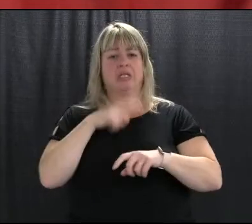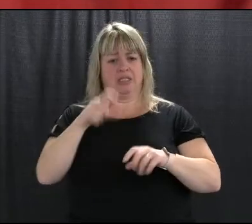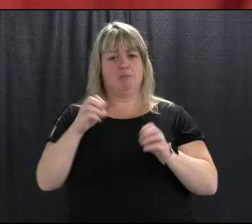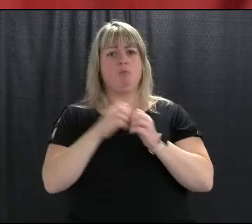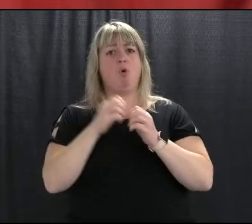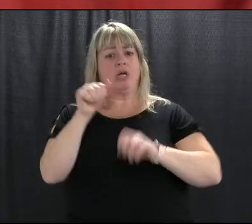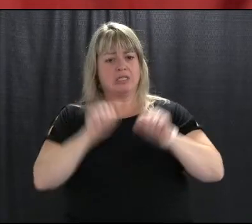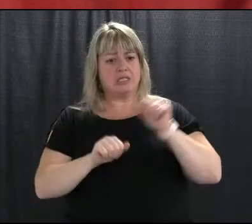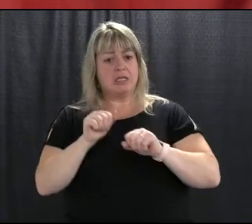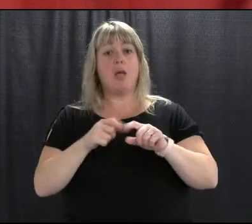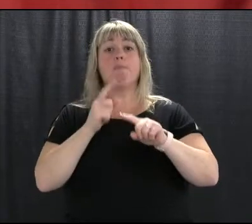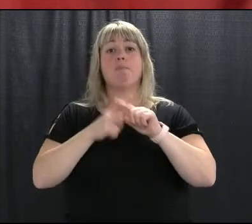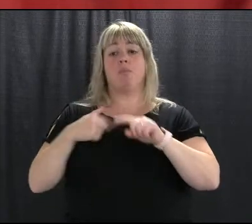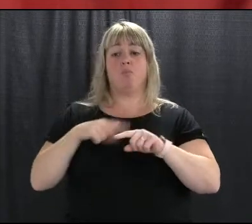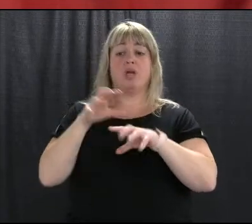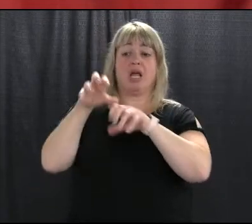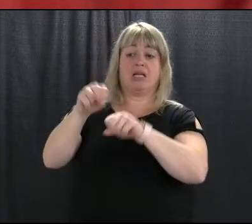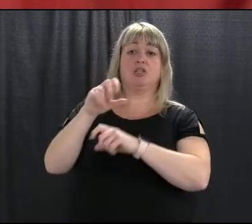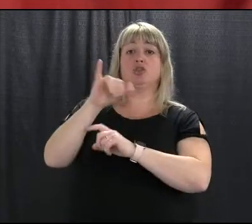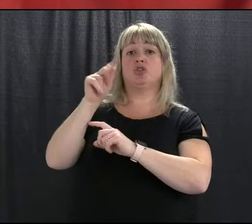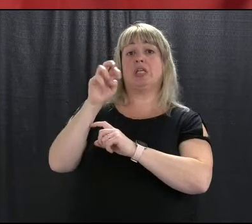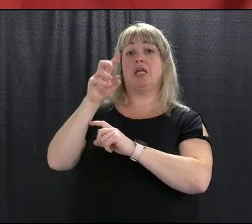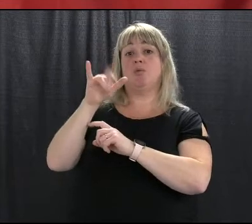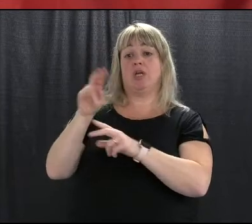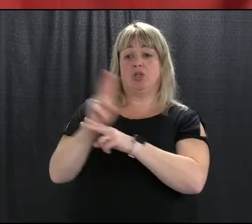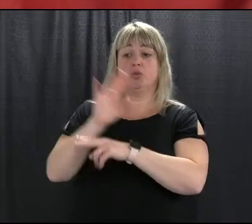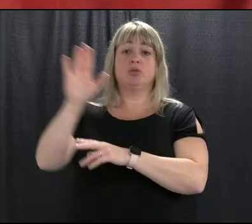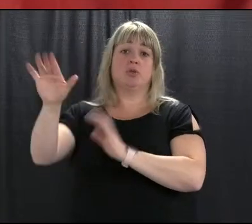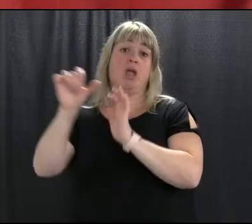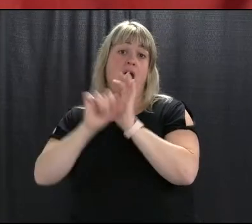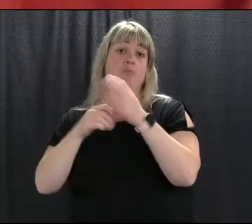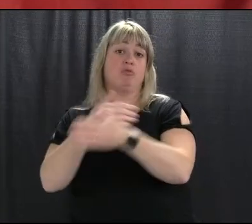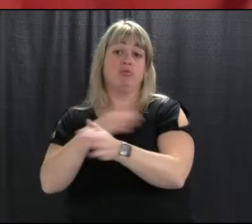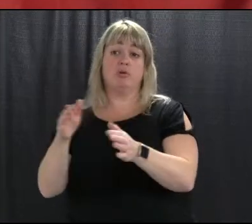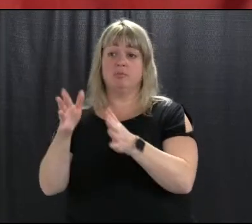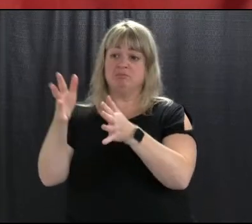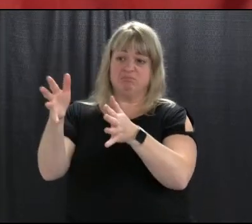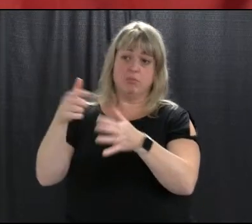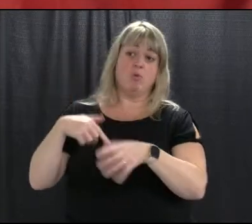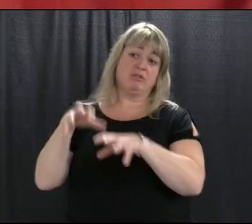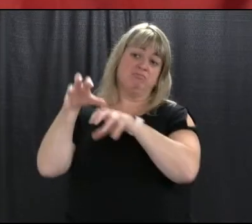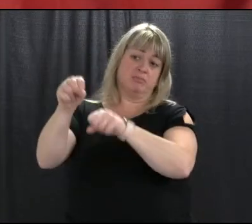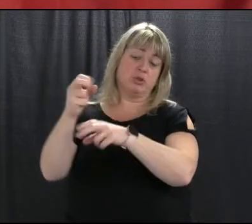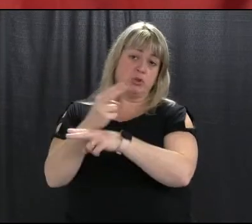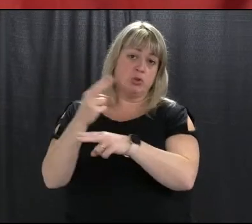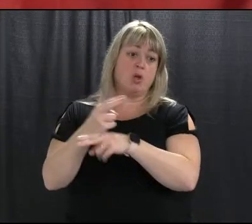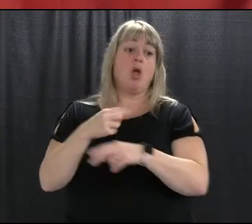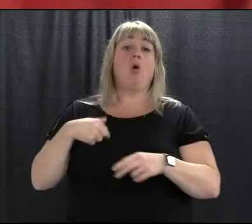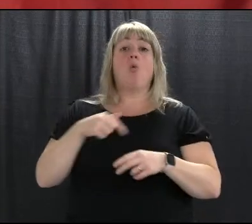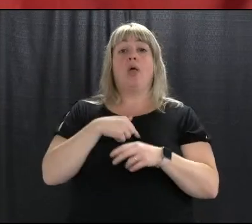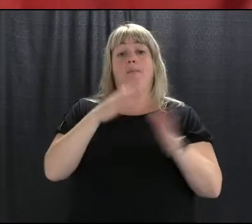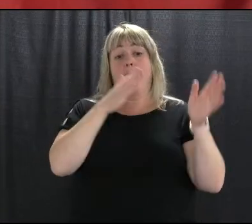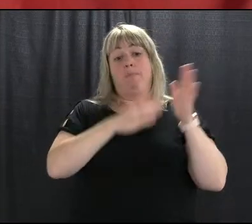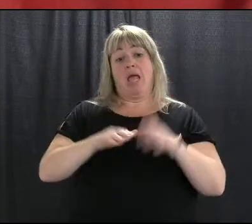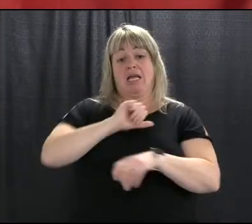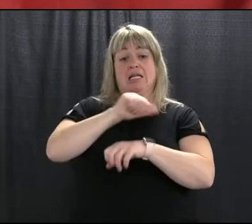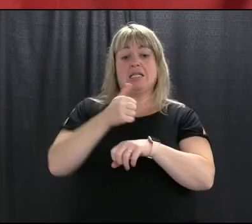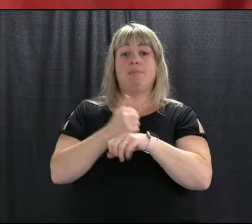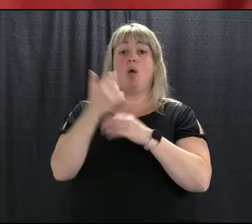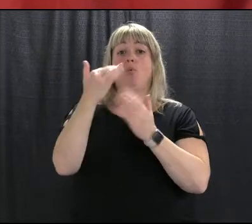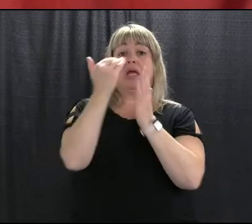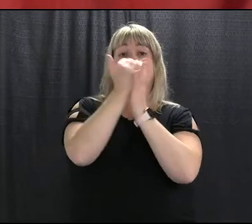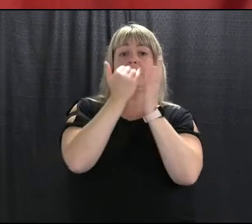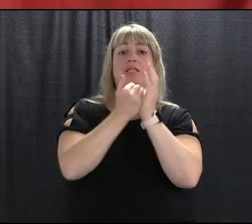increase our capacity. By spring 2024, we should have a centralized surgical wait list for Newfoundland and